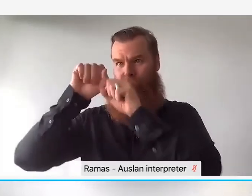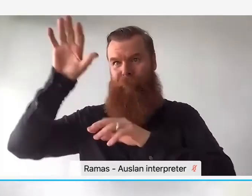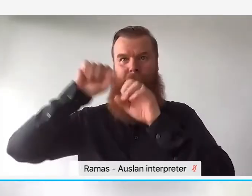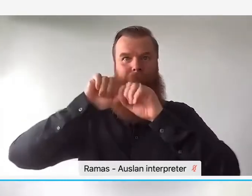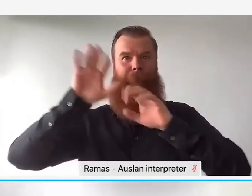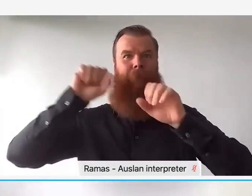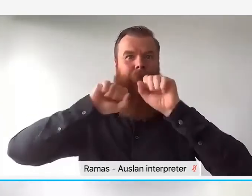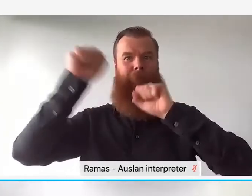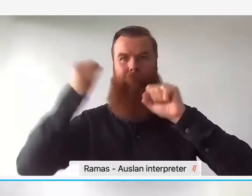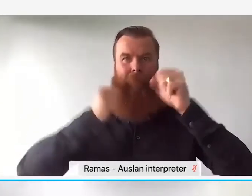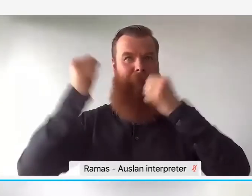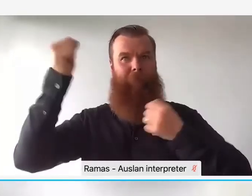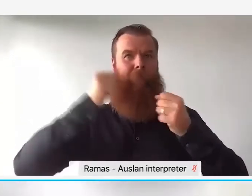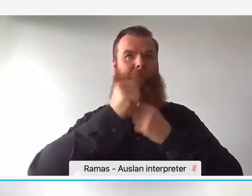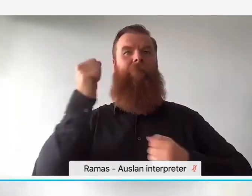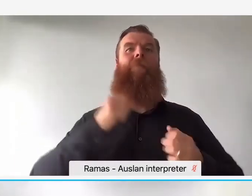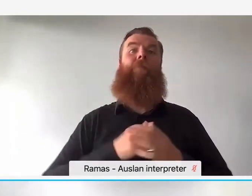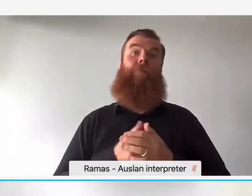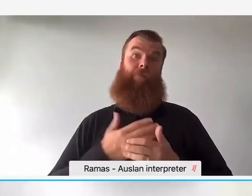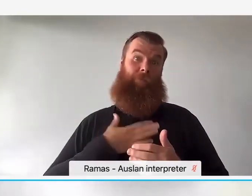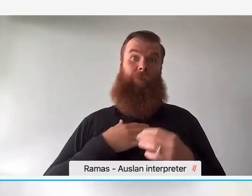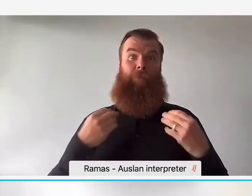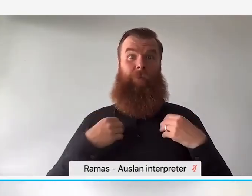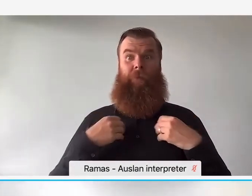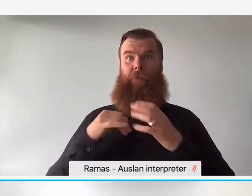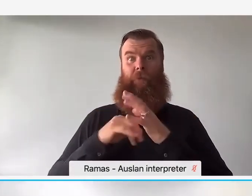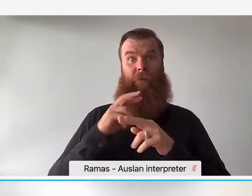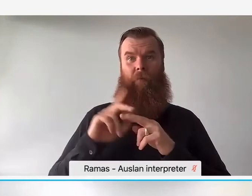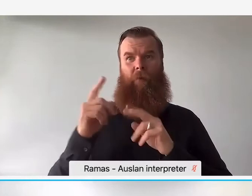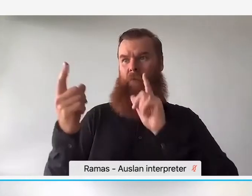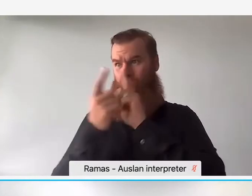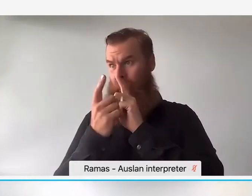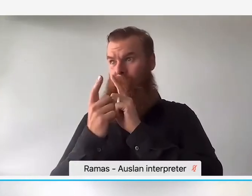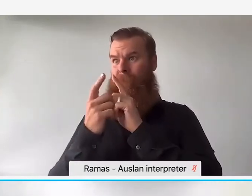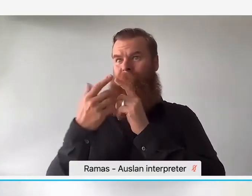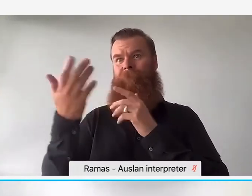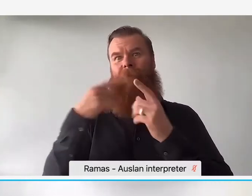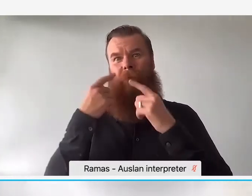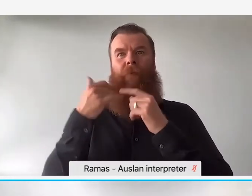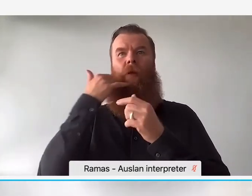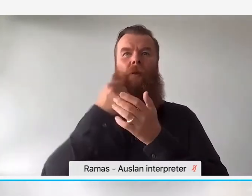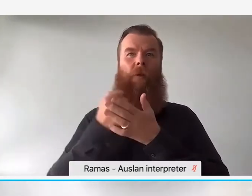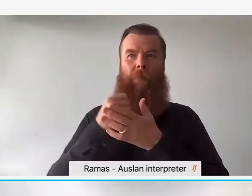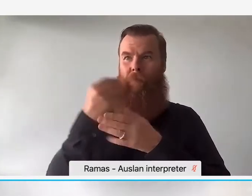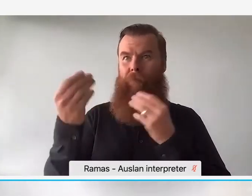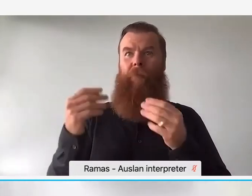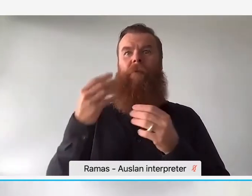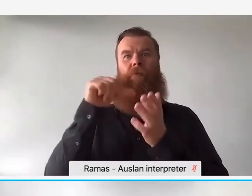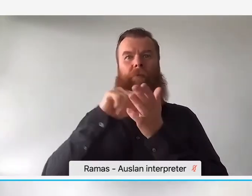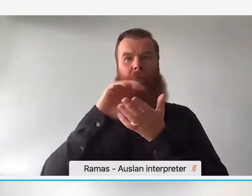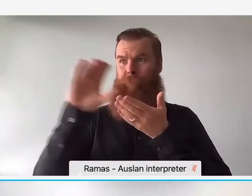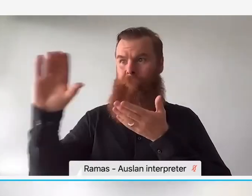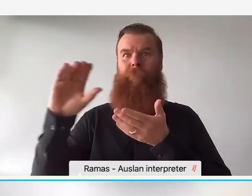by Bolton Clark staff, provided with their mobile phones, cash advance, and assisted to board their domestic